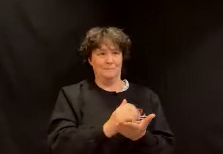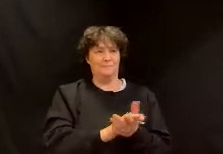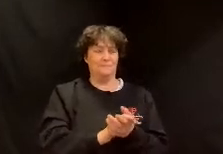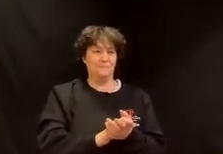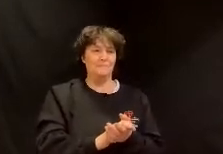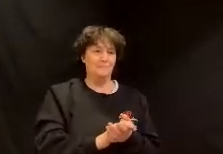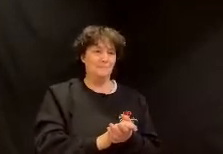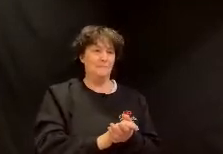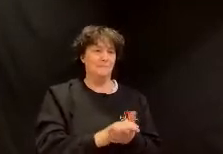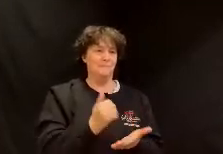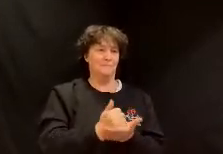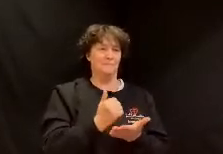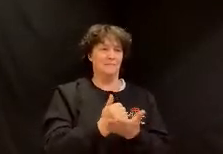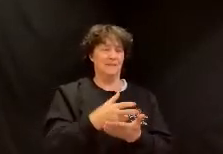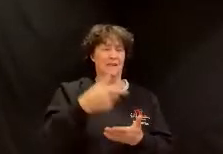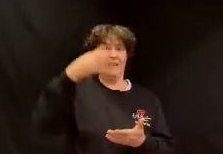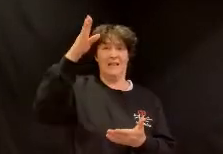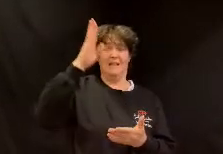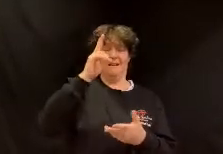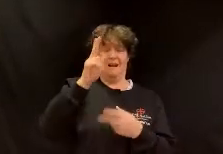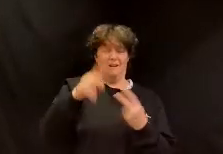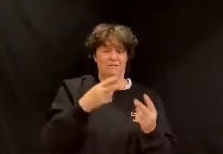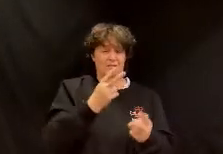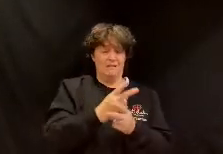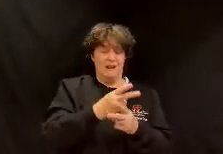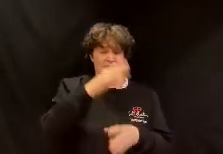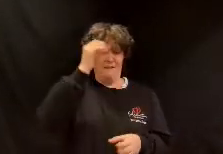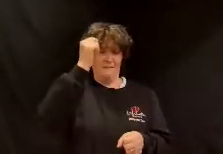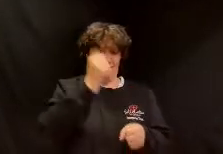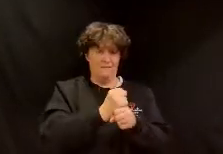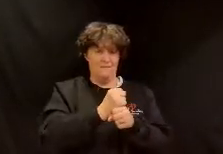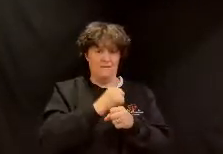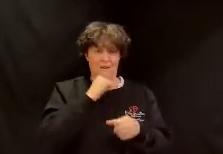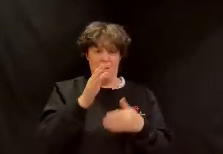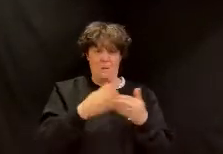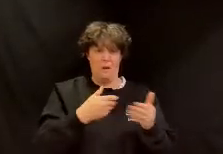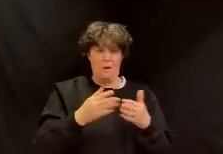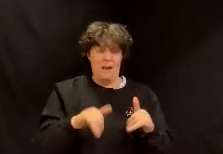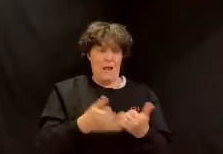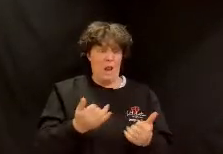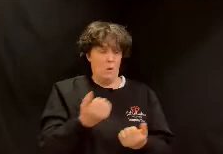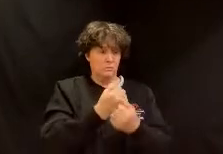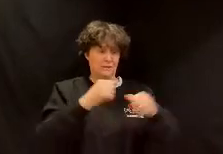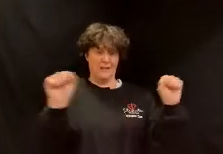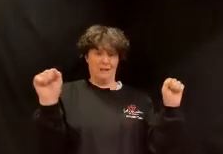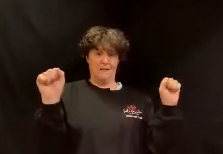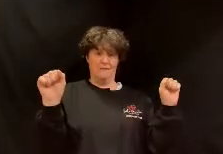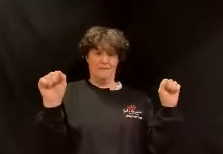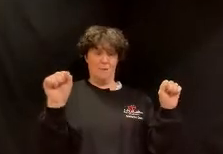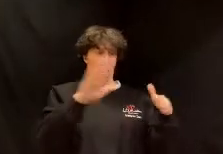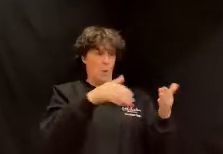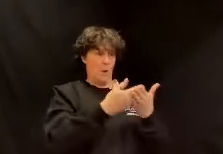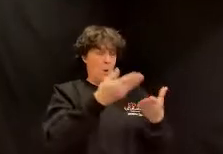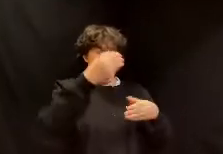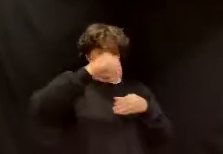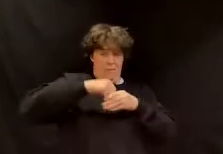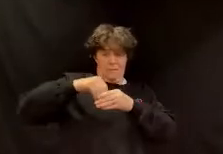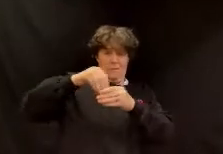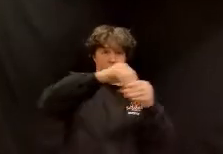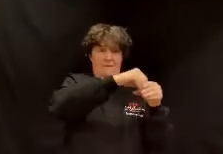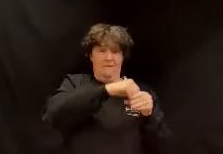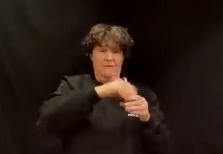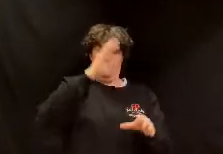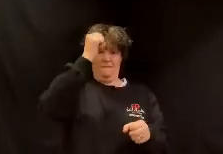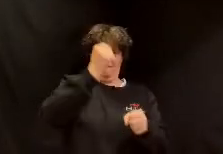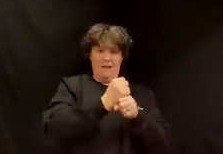Right? You've got the God kind of faith on the inside of you. So it doesn't matter how long you've been born again. Everybody has the measure of faith. It's just whether you're using the faith you